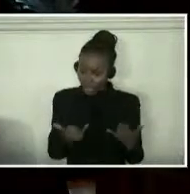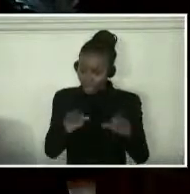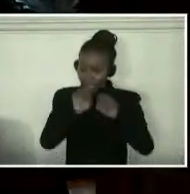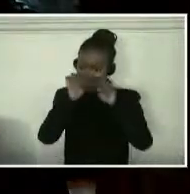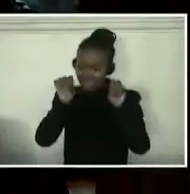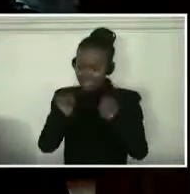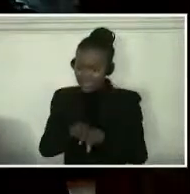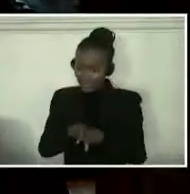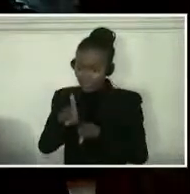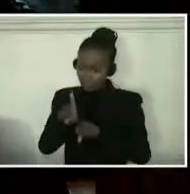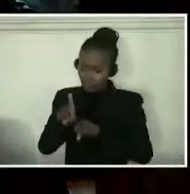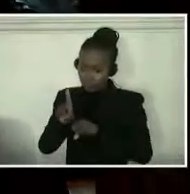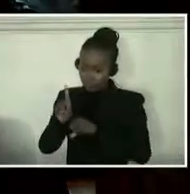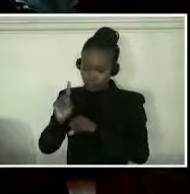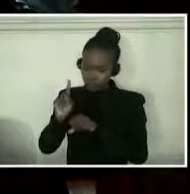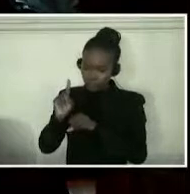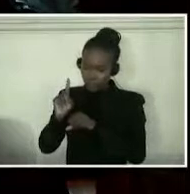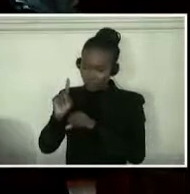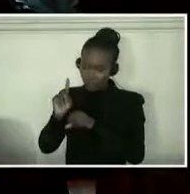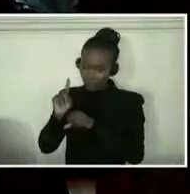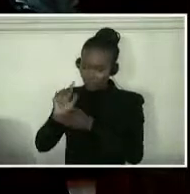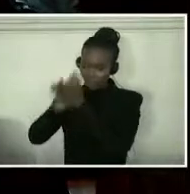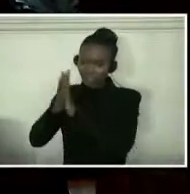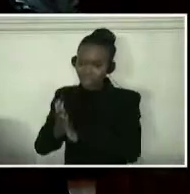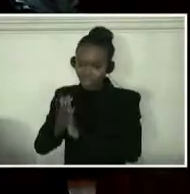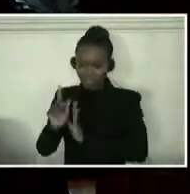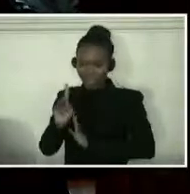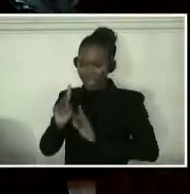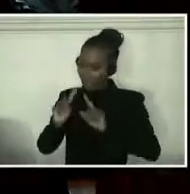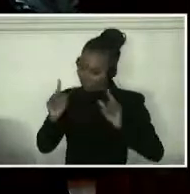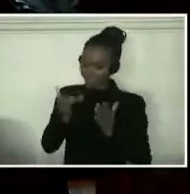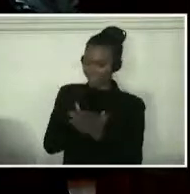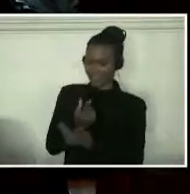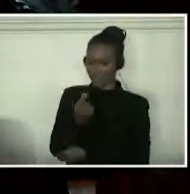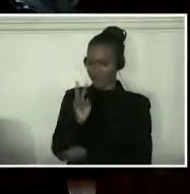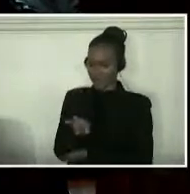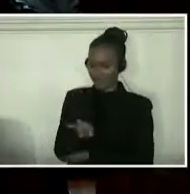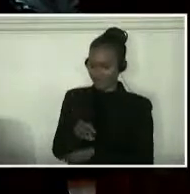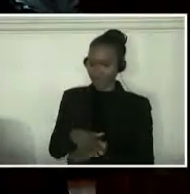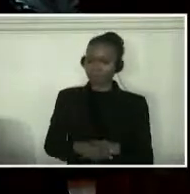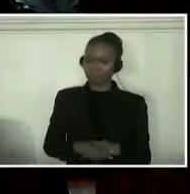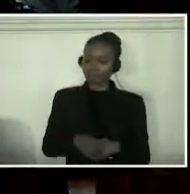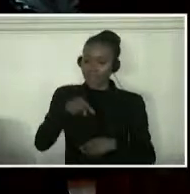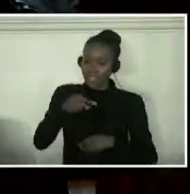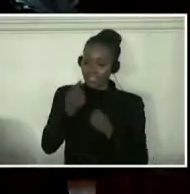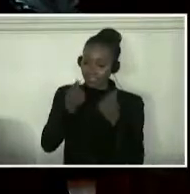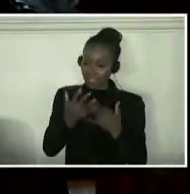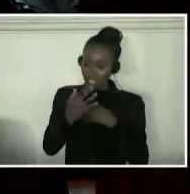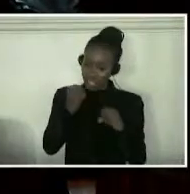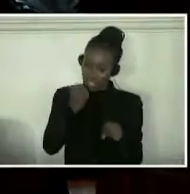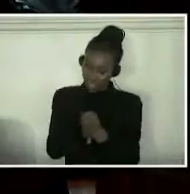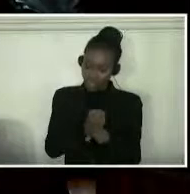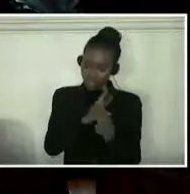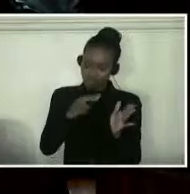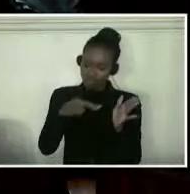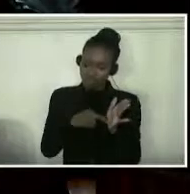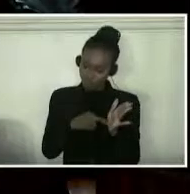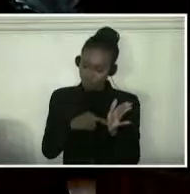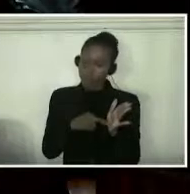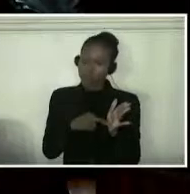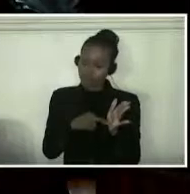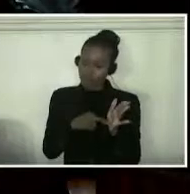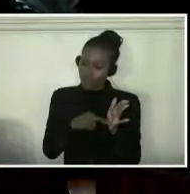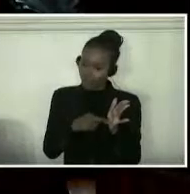save money at some point during this financial end beyond you will also be strengthening the role of our community health workers on pina joha being